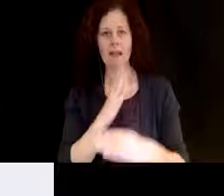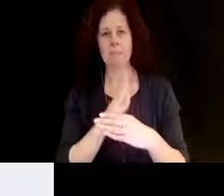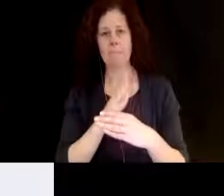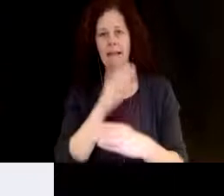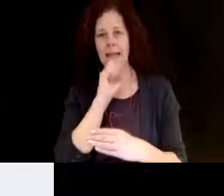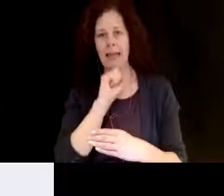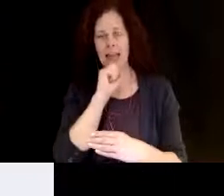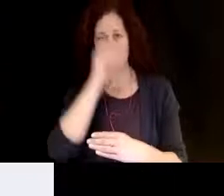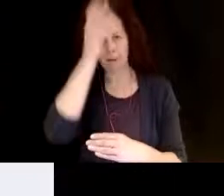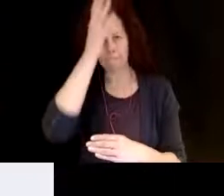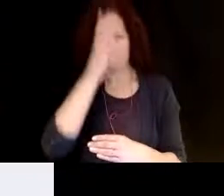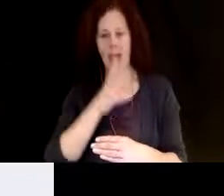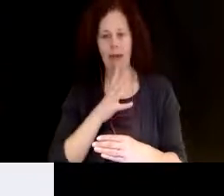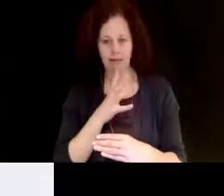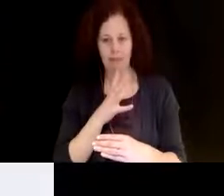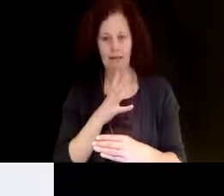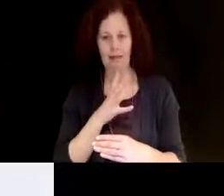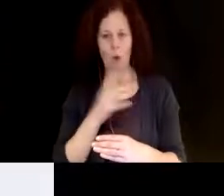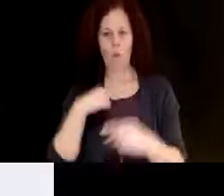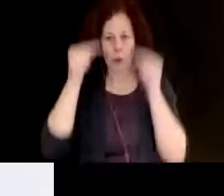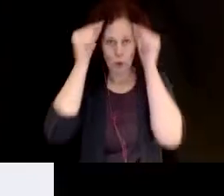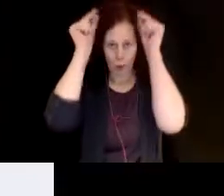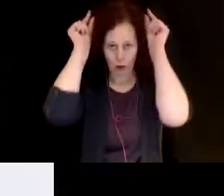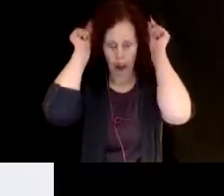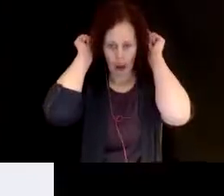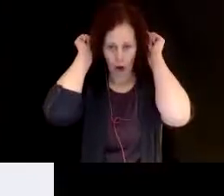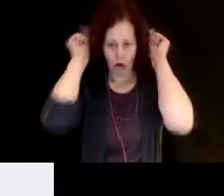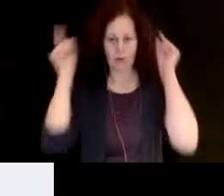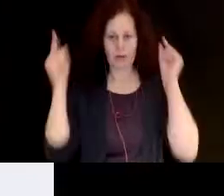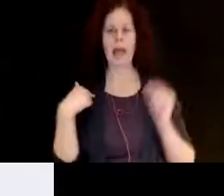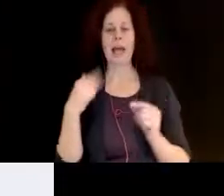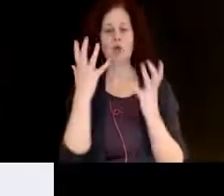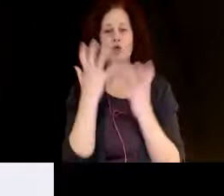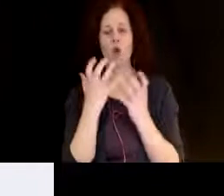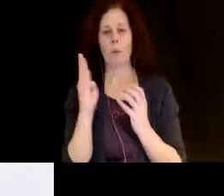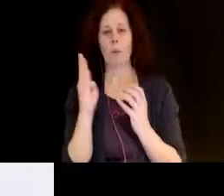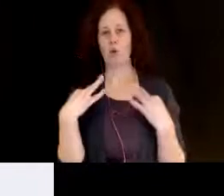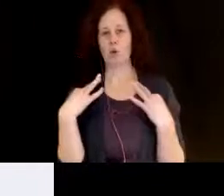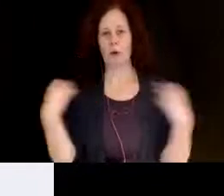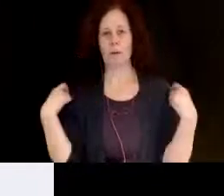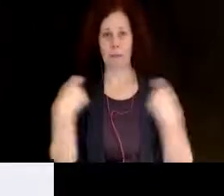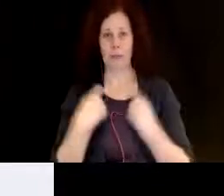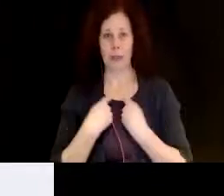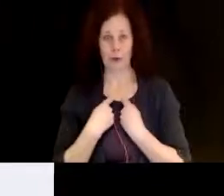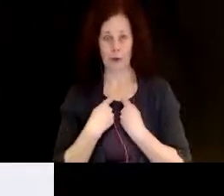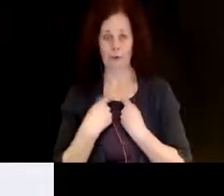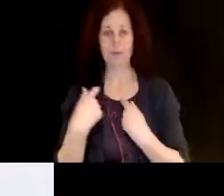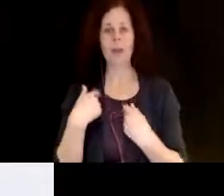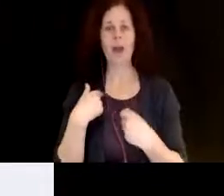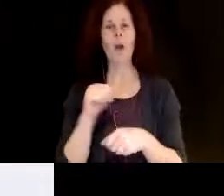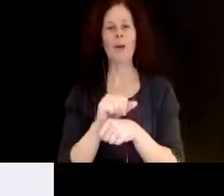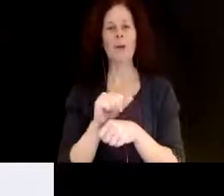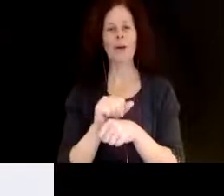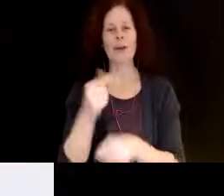and a black blazer. And as Kurt mentioned, I conduct research at the Great Lakes ADA Center with my colleagues listed here below